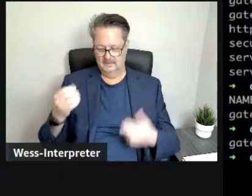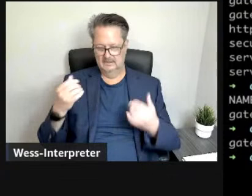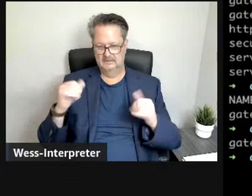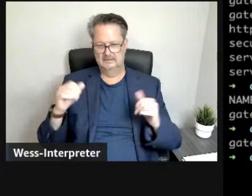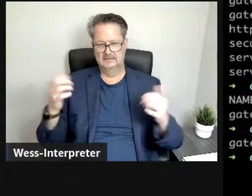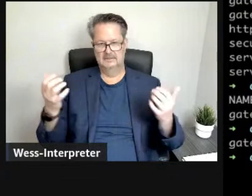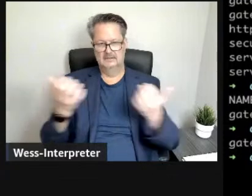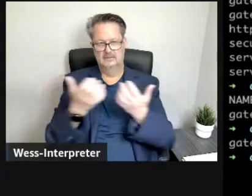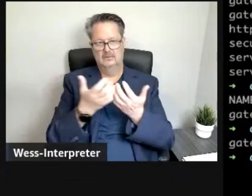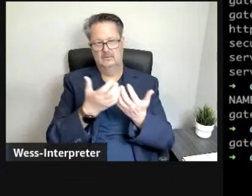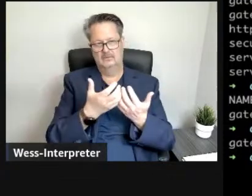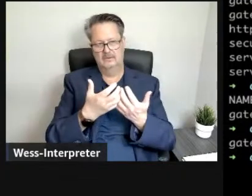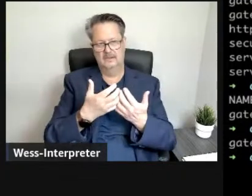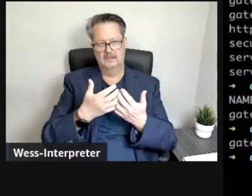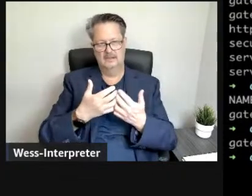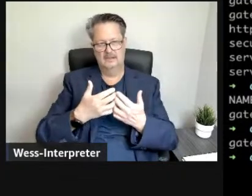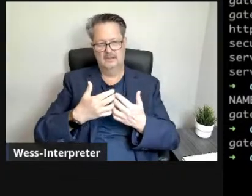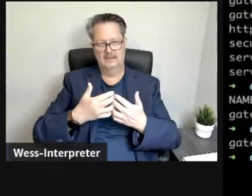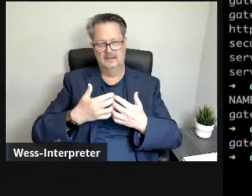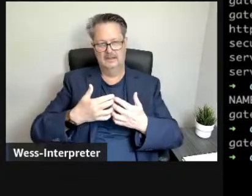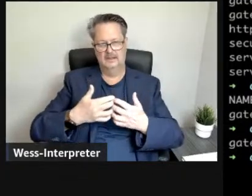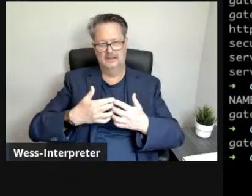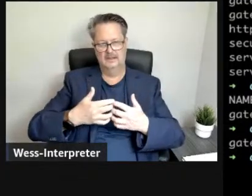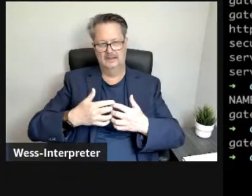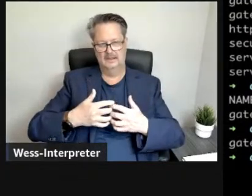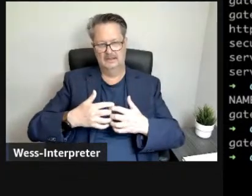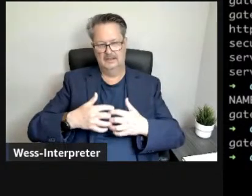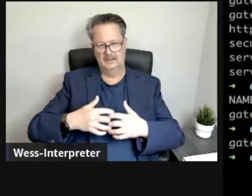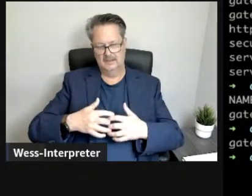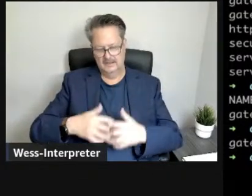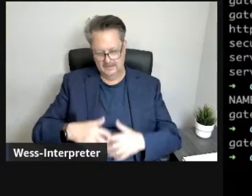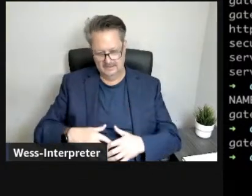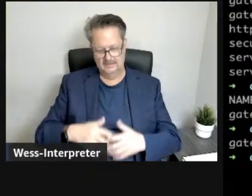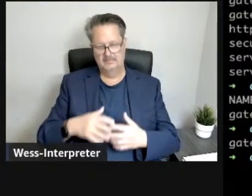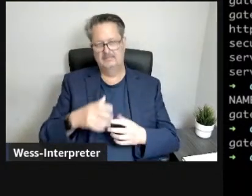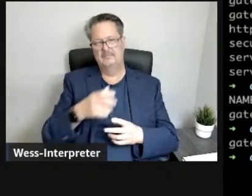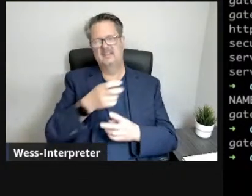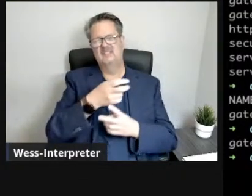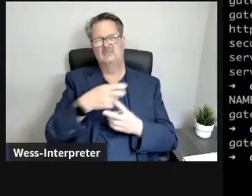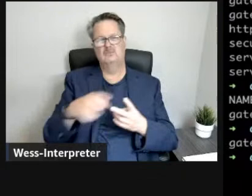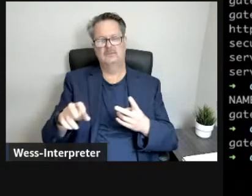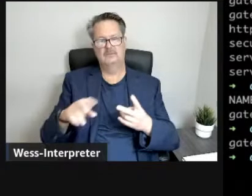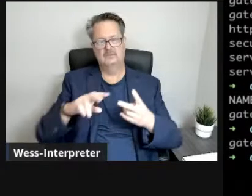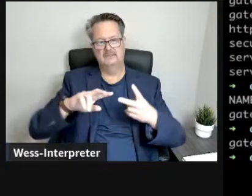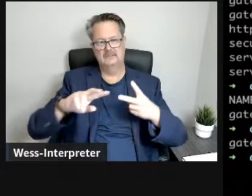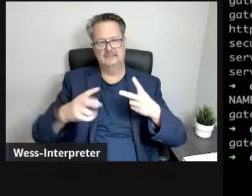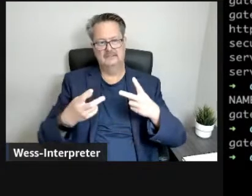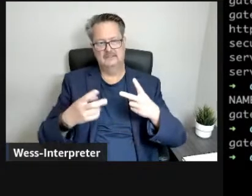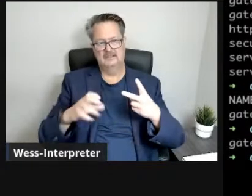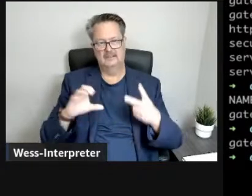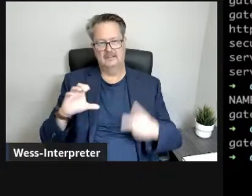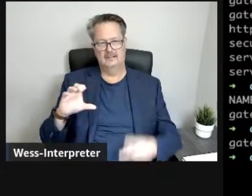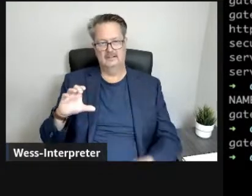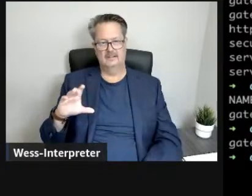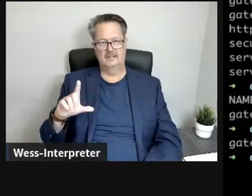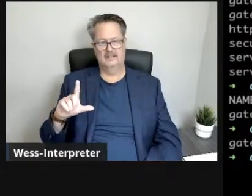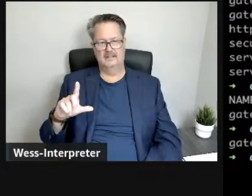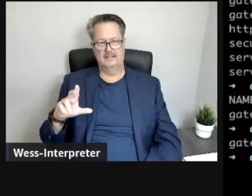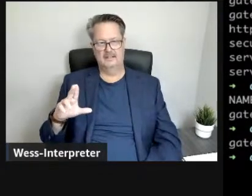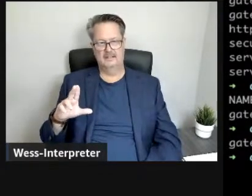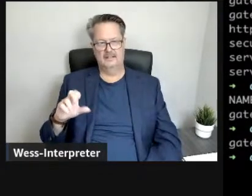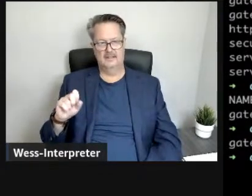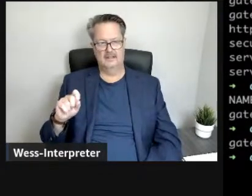reconciling. So let me maybe just switch to the second cluster so that I can create the